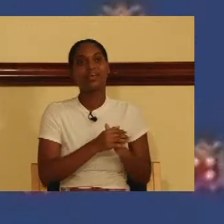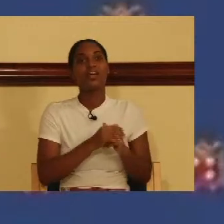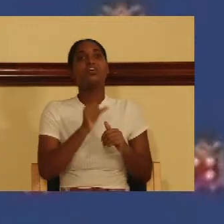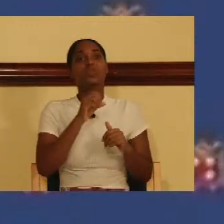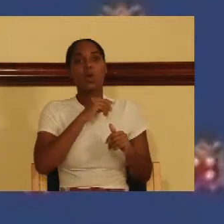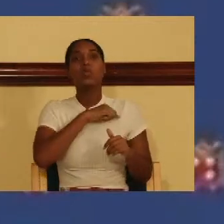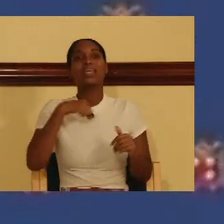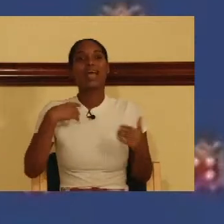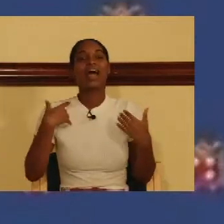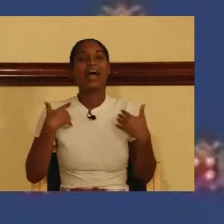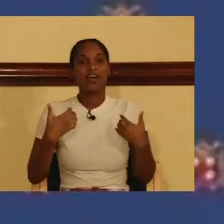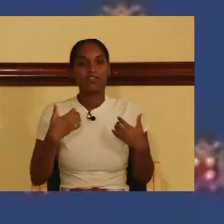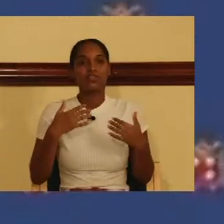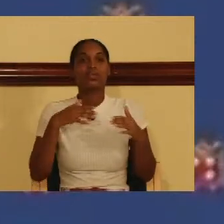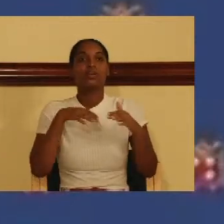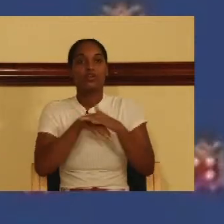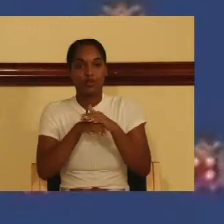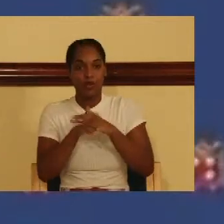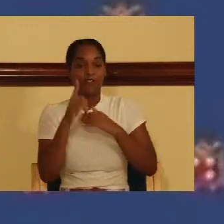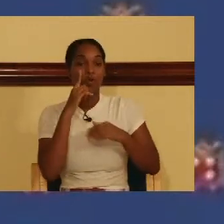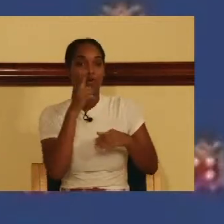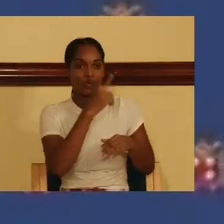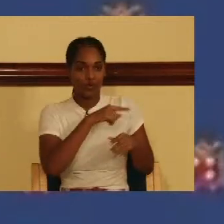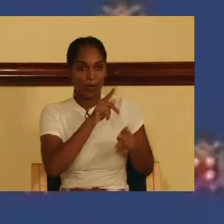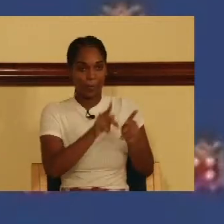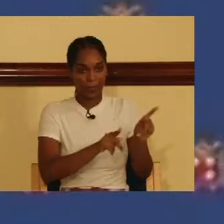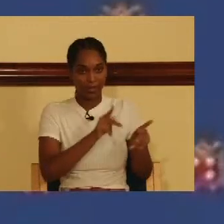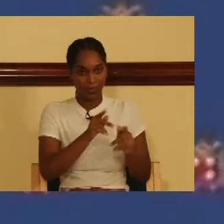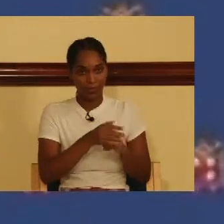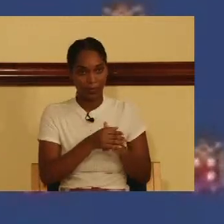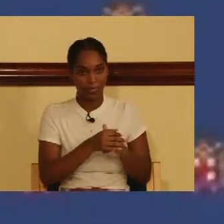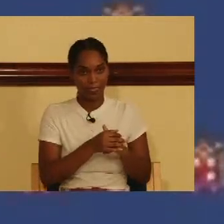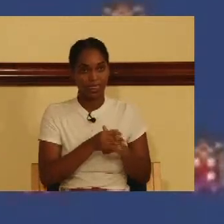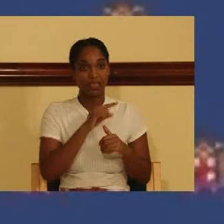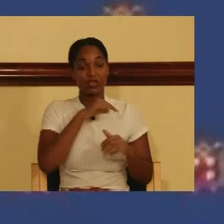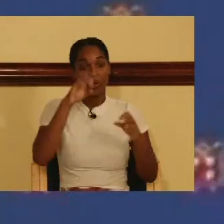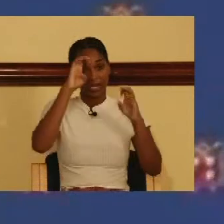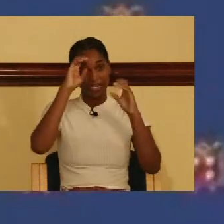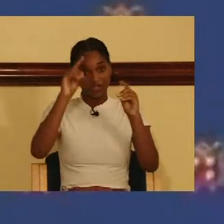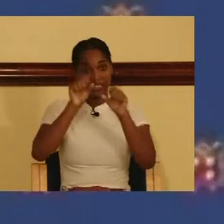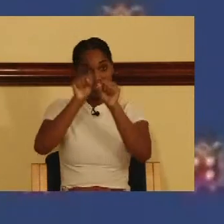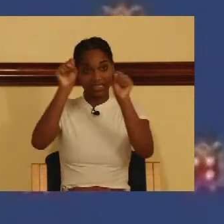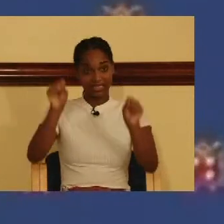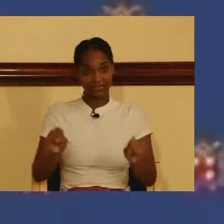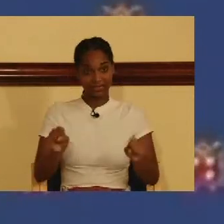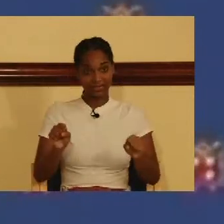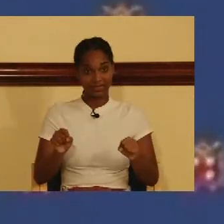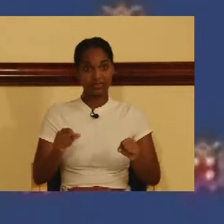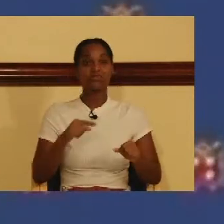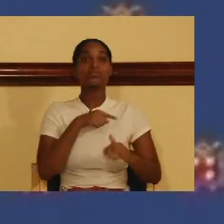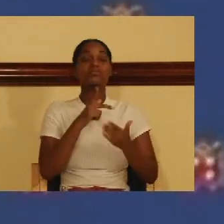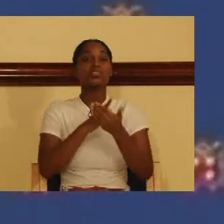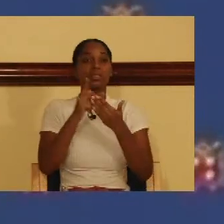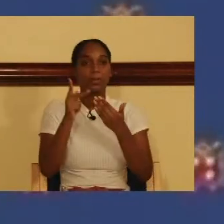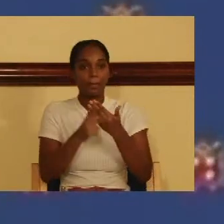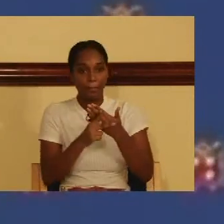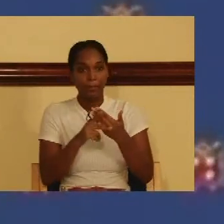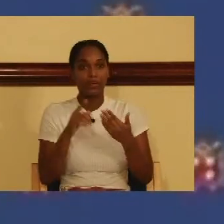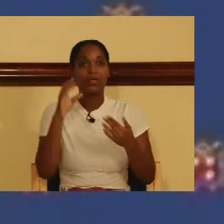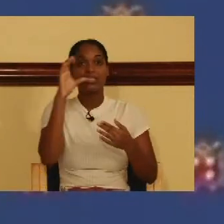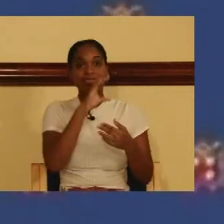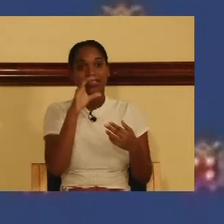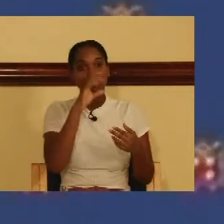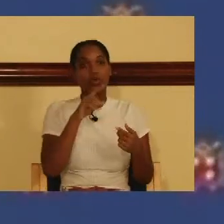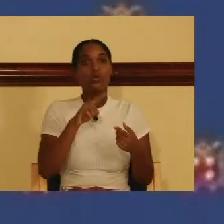have to cater to that difference just as we would with any. So our education system, our programs are seeking to address